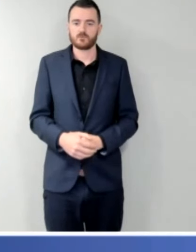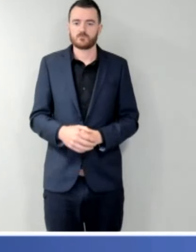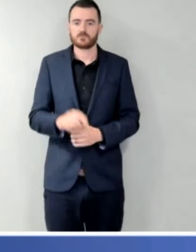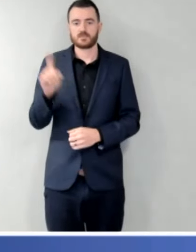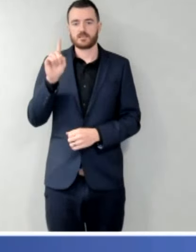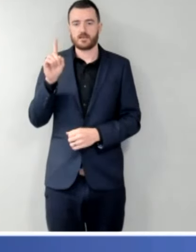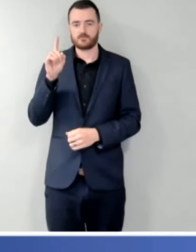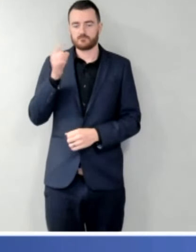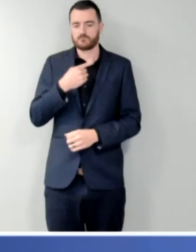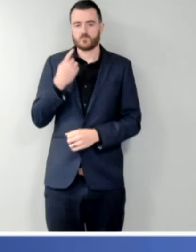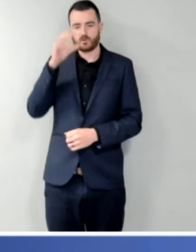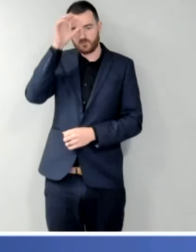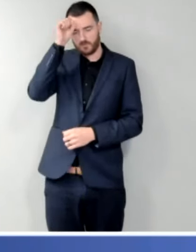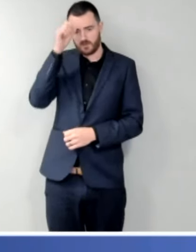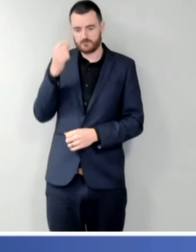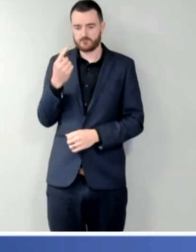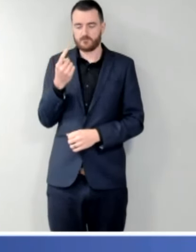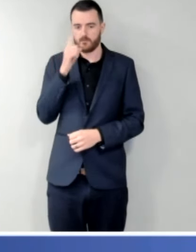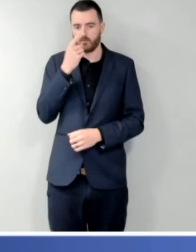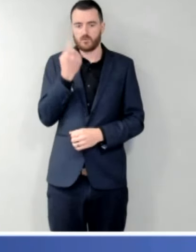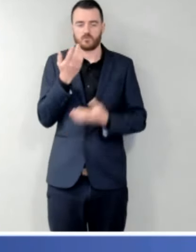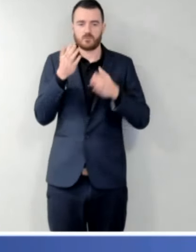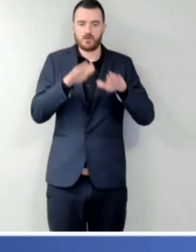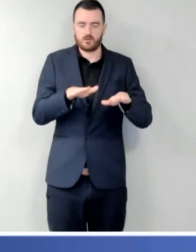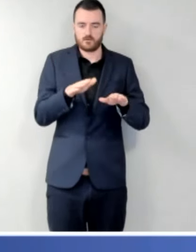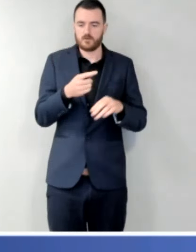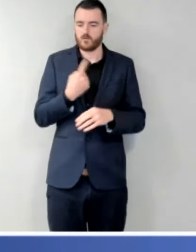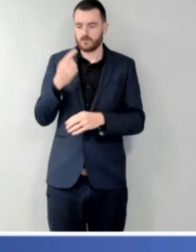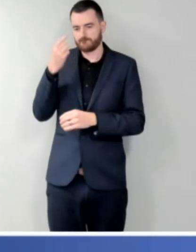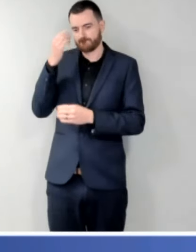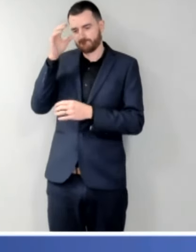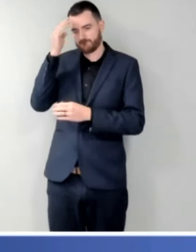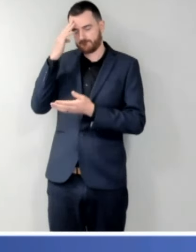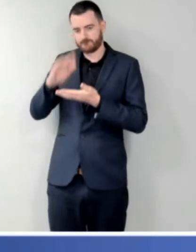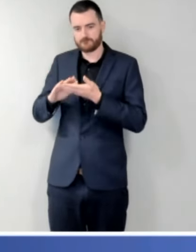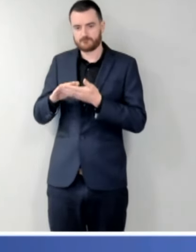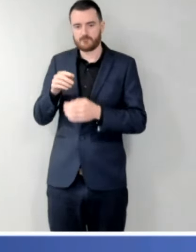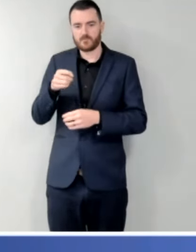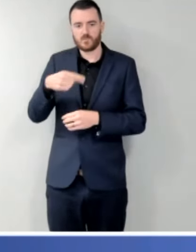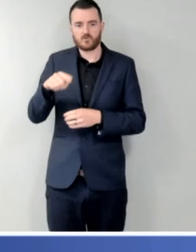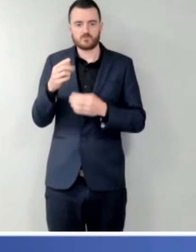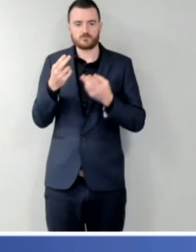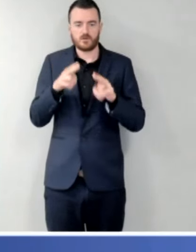lost, and our thoughts are with those who loved and were loved by them.